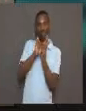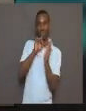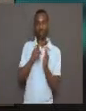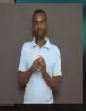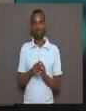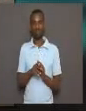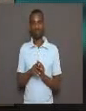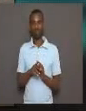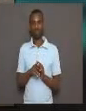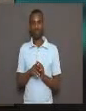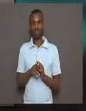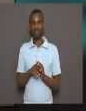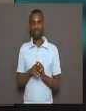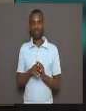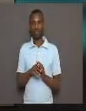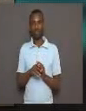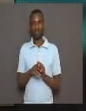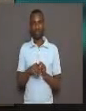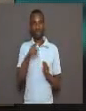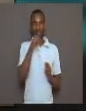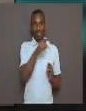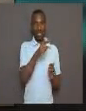The clear liquid is water.